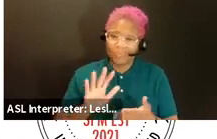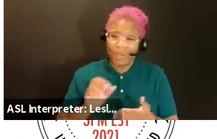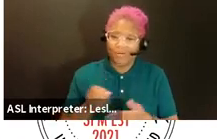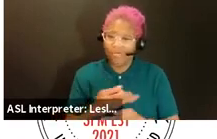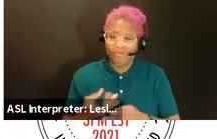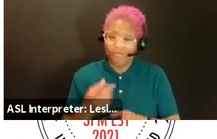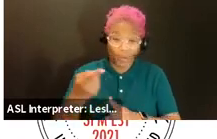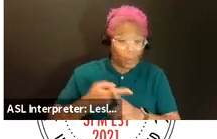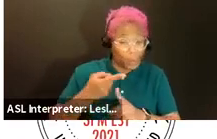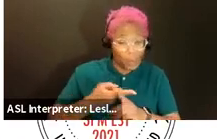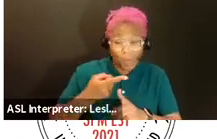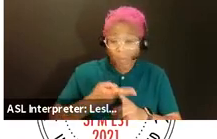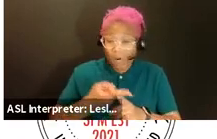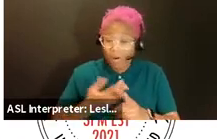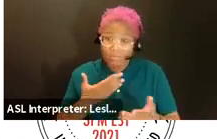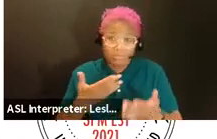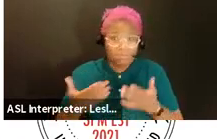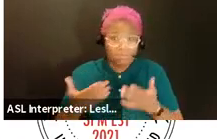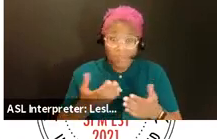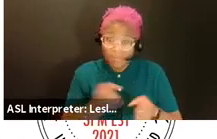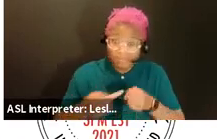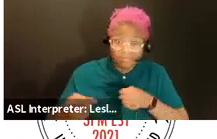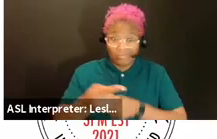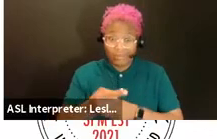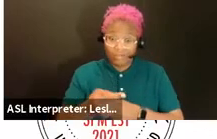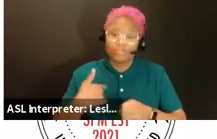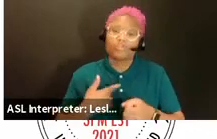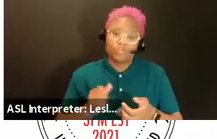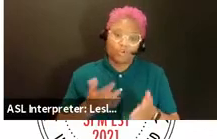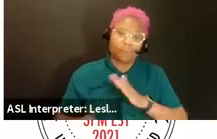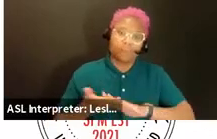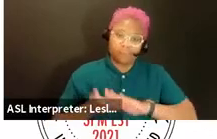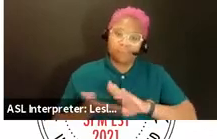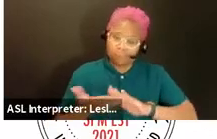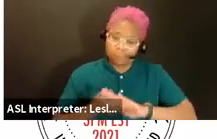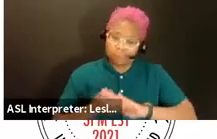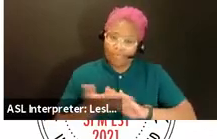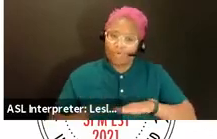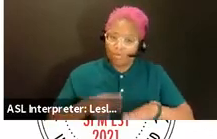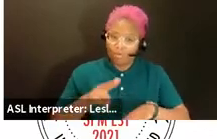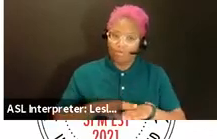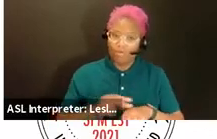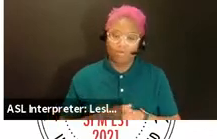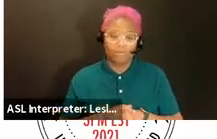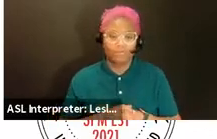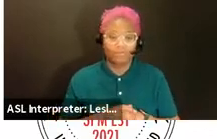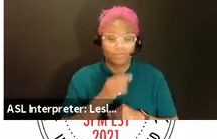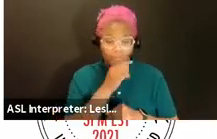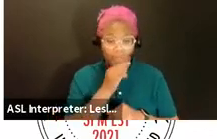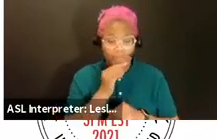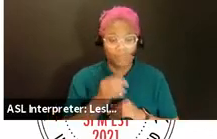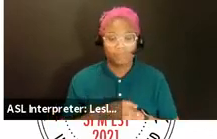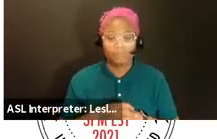some months, I wouldn't be surprised if it takes a year to get back up to normal capacity. Also keep in mind that what staff is